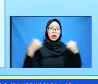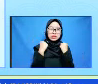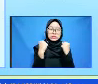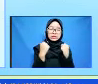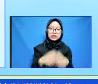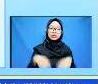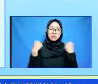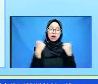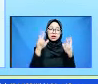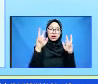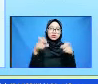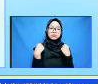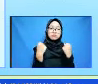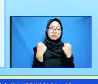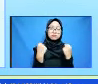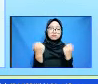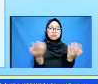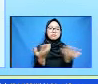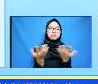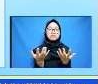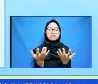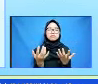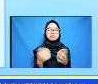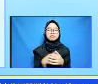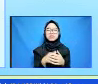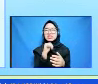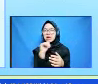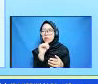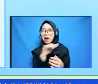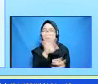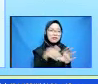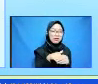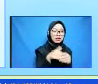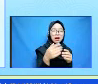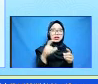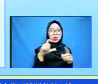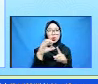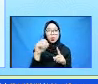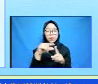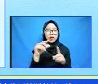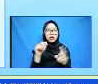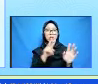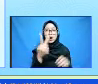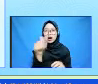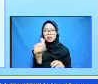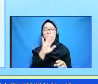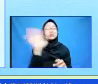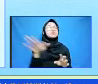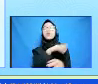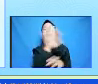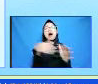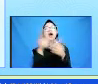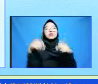in UK. And the second recommendation from CSO is engaging a wide range of stakeholders. This is